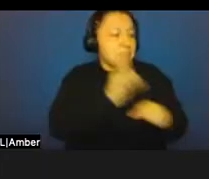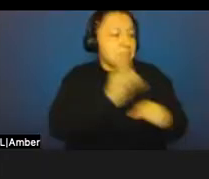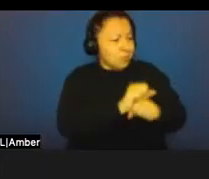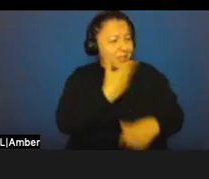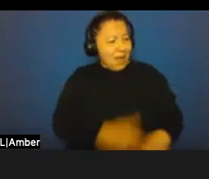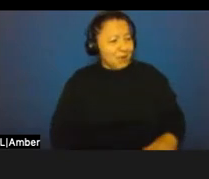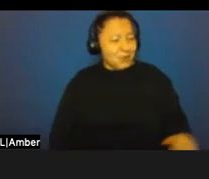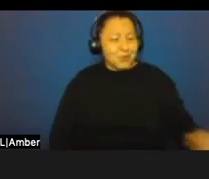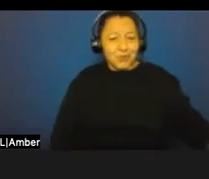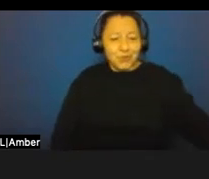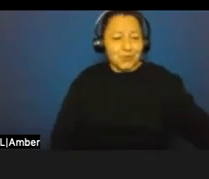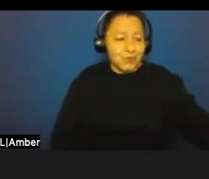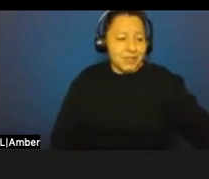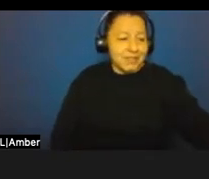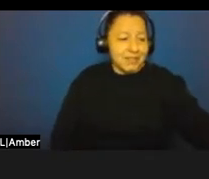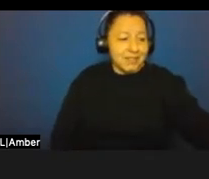Other comments?